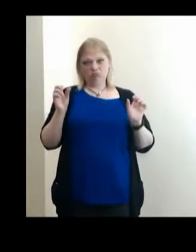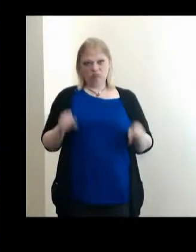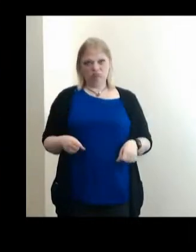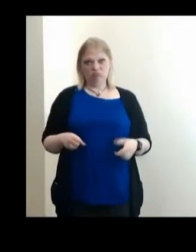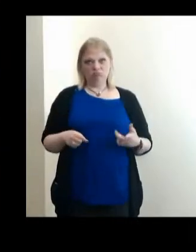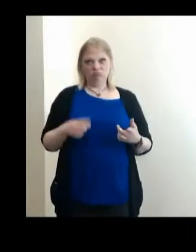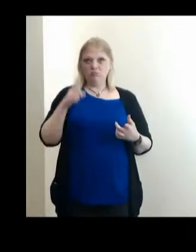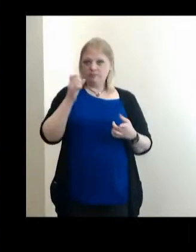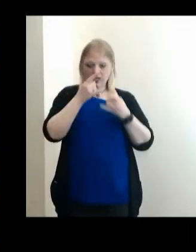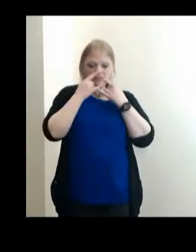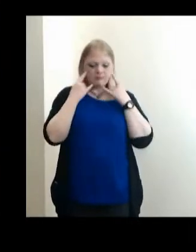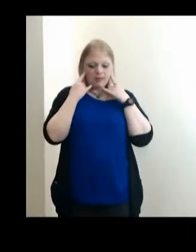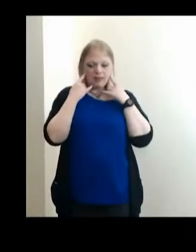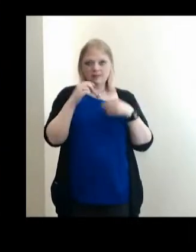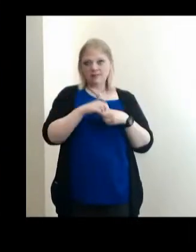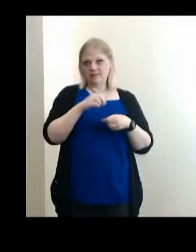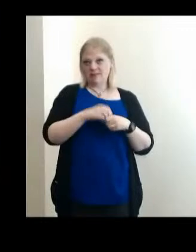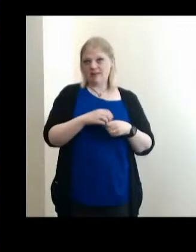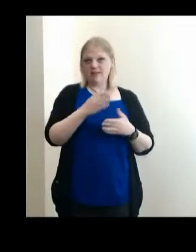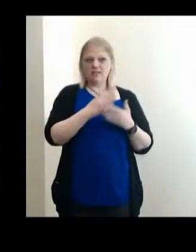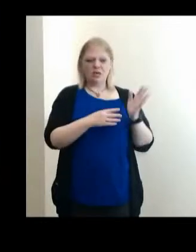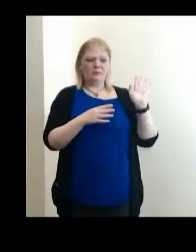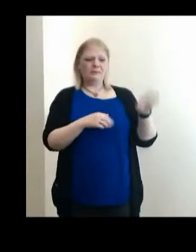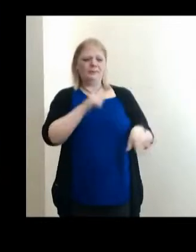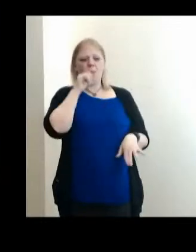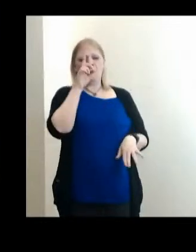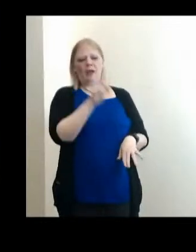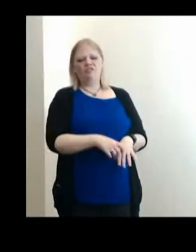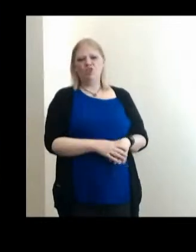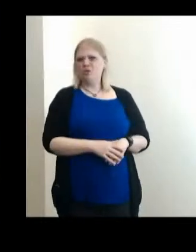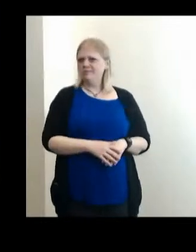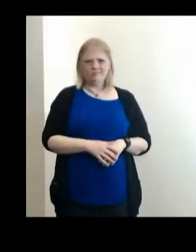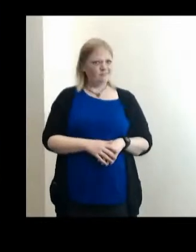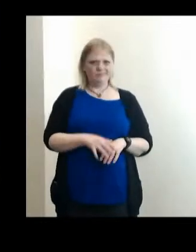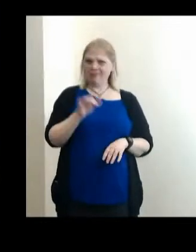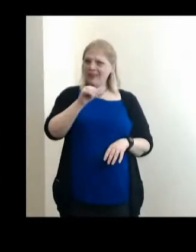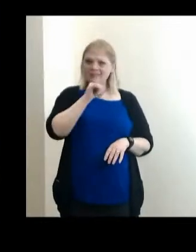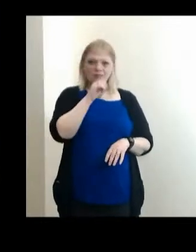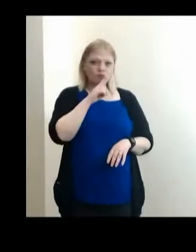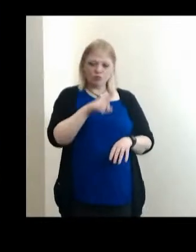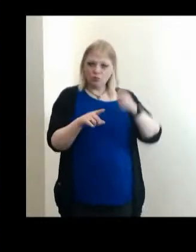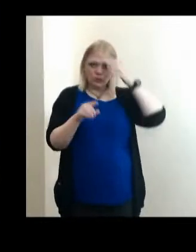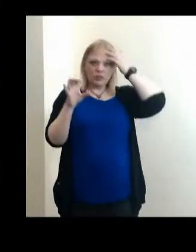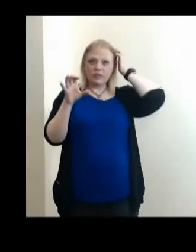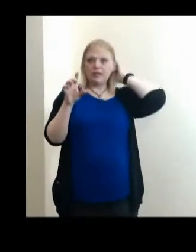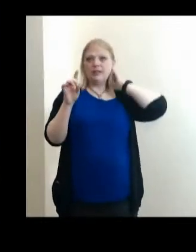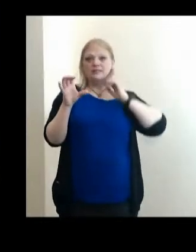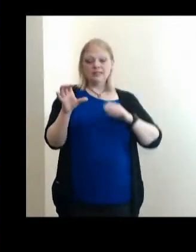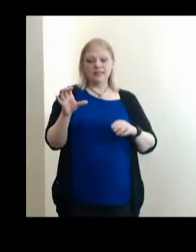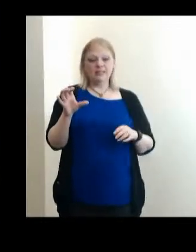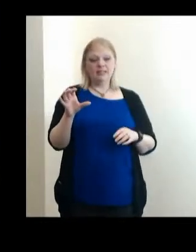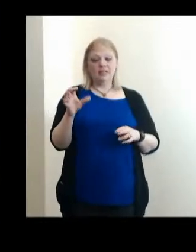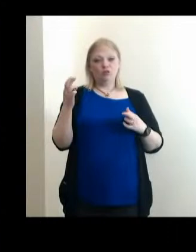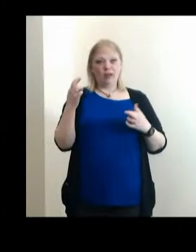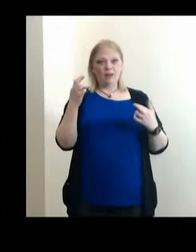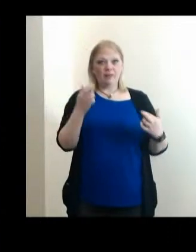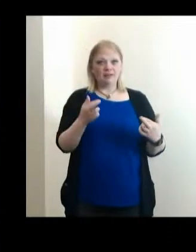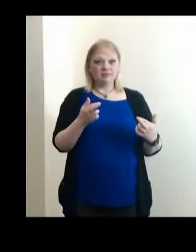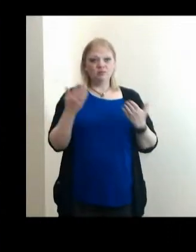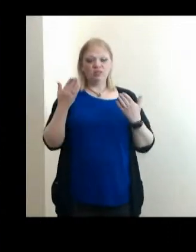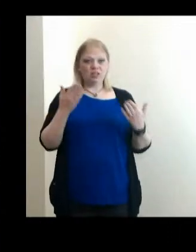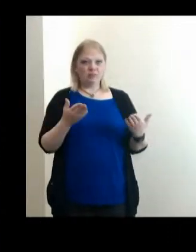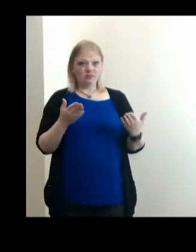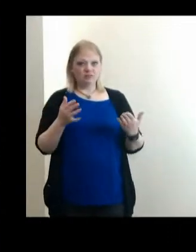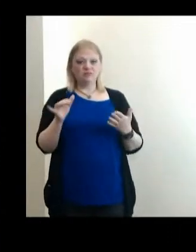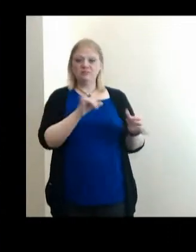They have to be wearing masks inside. There's some that are saying, oh, you don't need to wear masks anymore. That is not true. CDC recommends it, and so